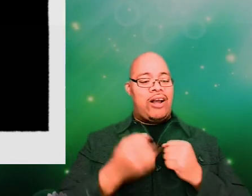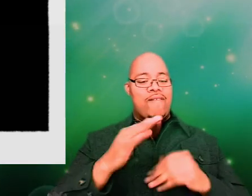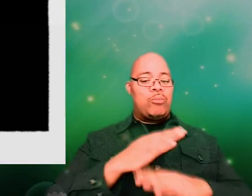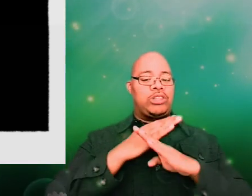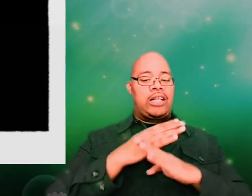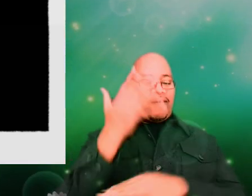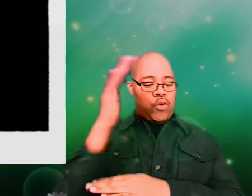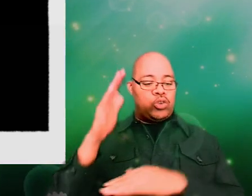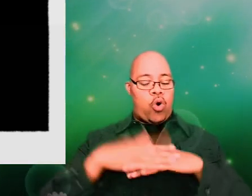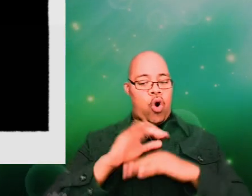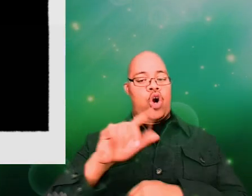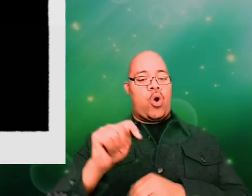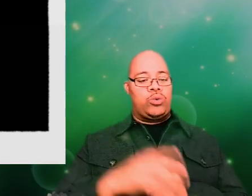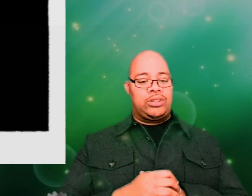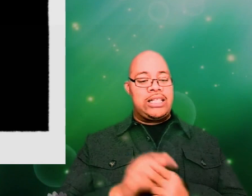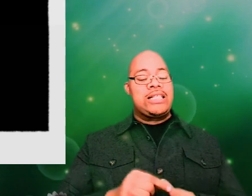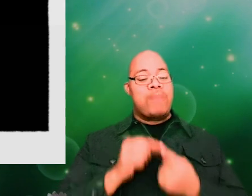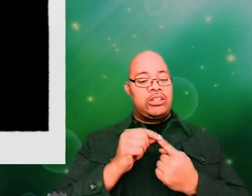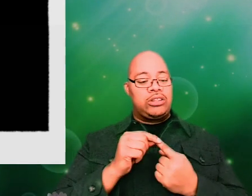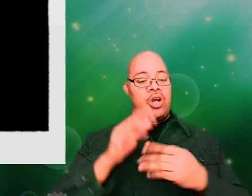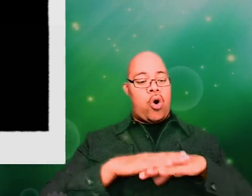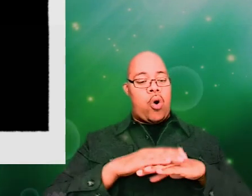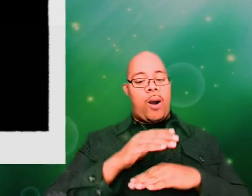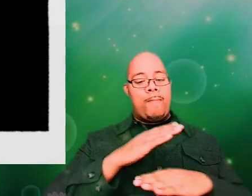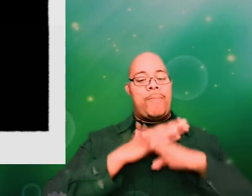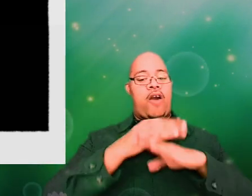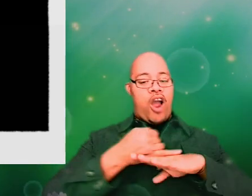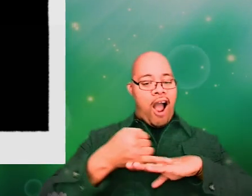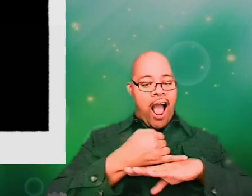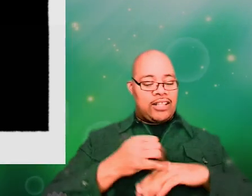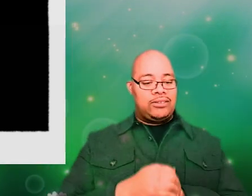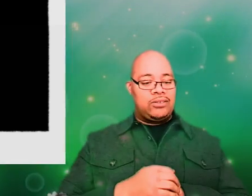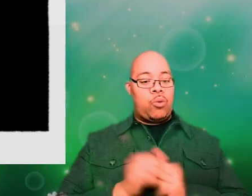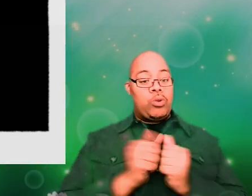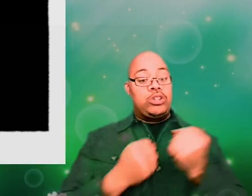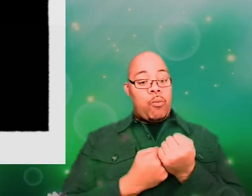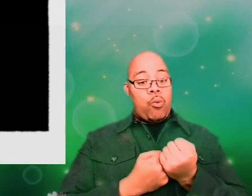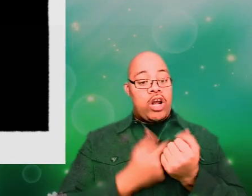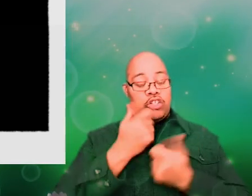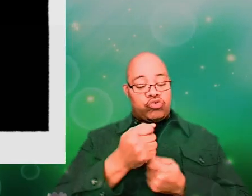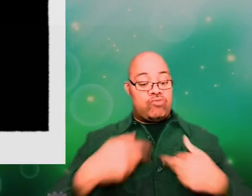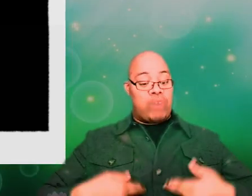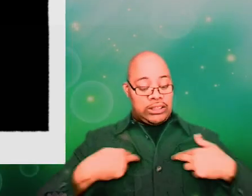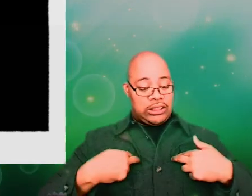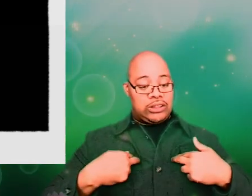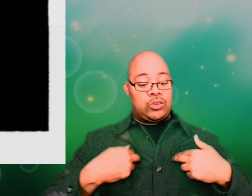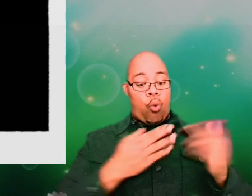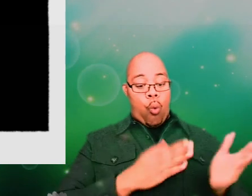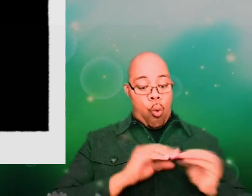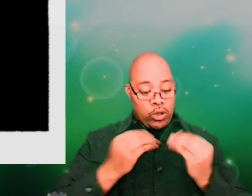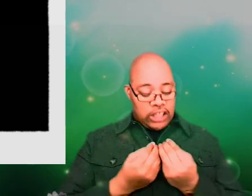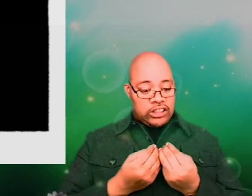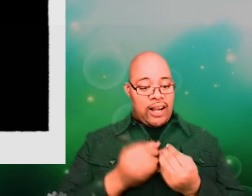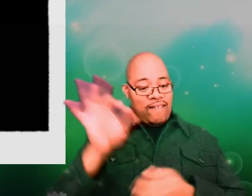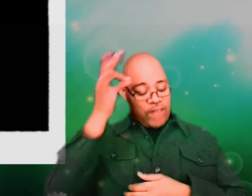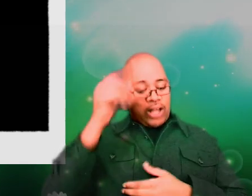forests along its coast, especially on its barrier islands. With the support of interested residents, organizations, and federal